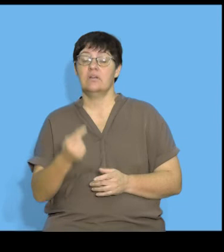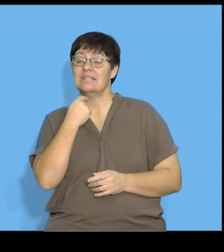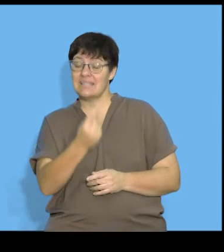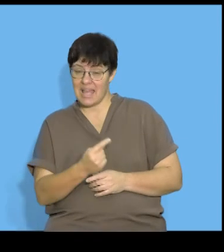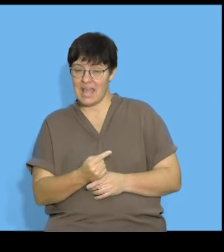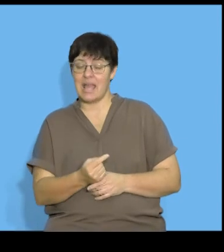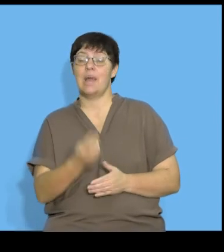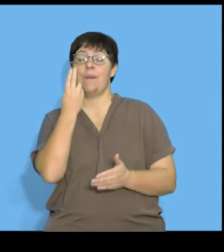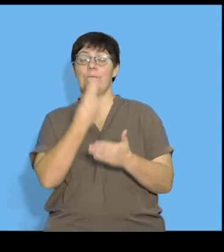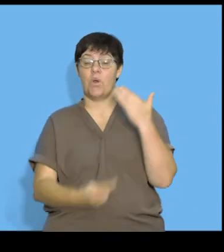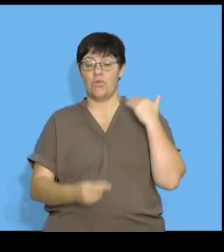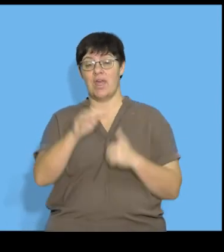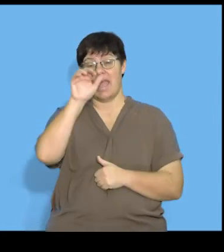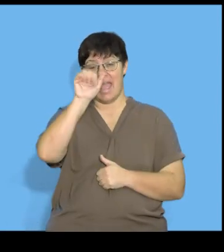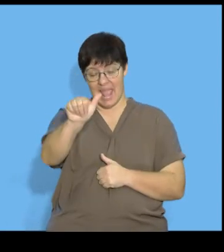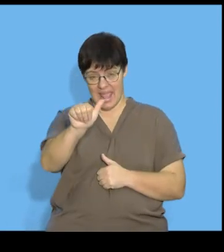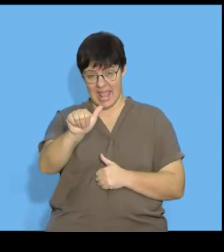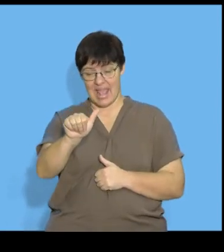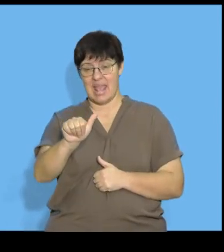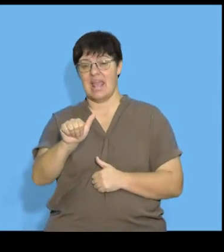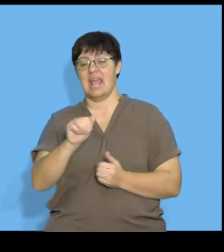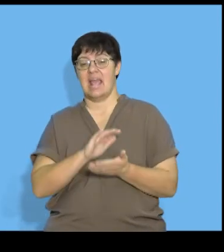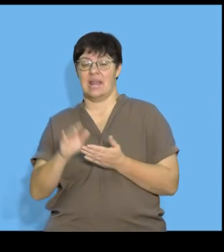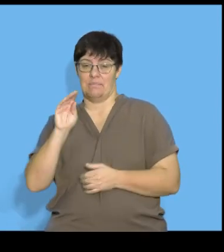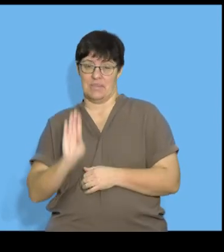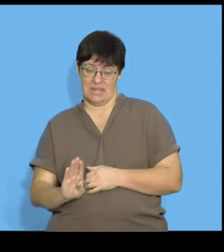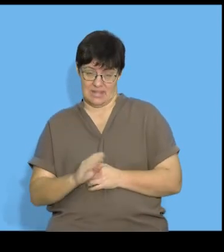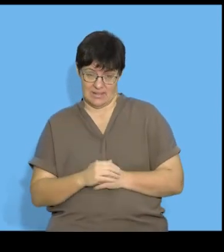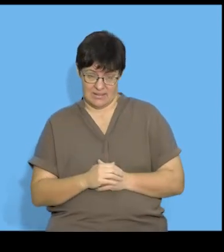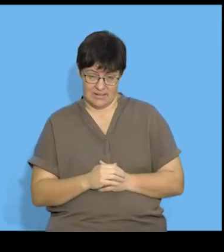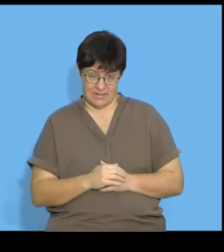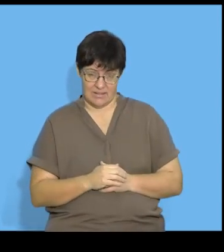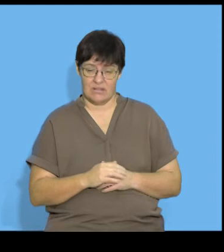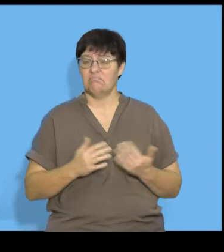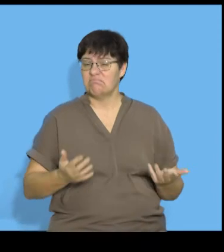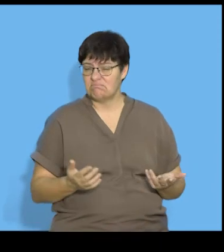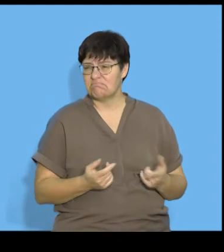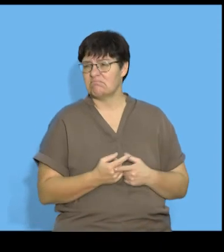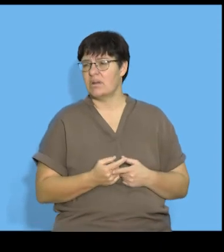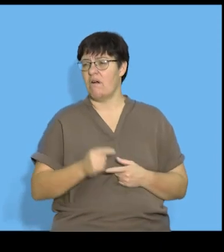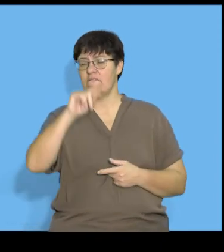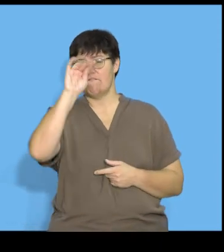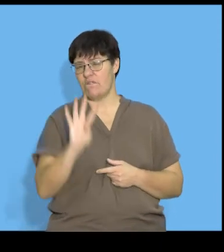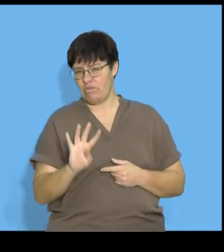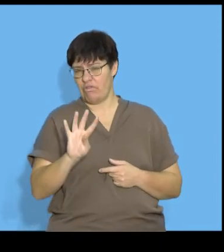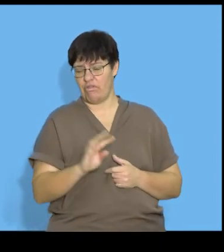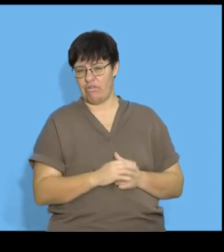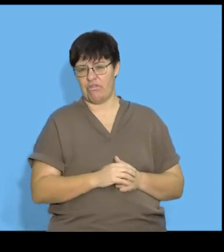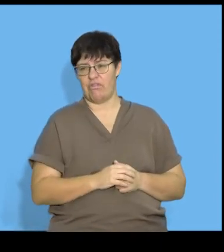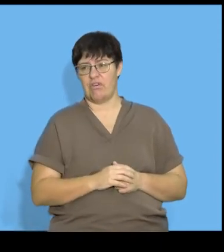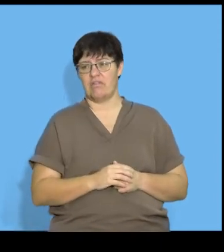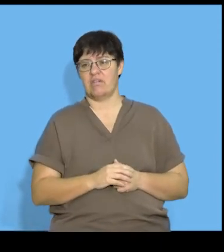correct answer to the statement, you write both A and B. Or your fourth option, okay, so you've got